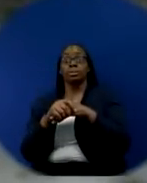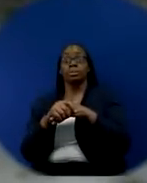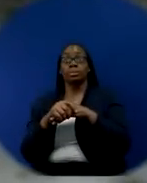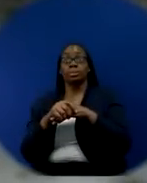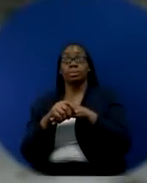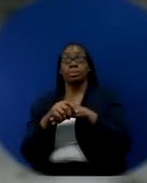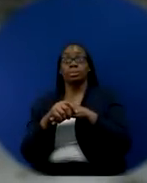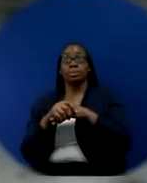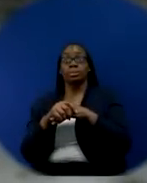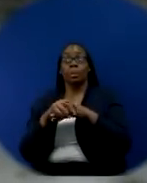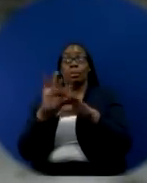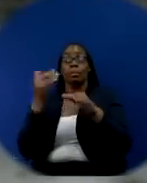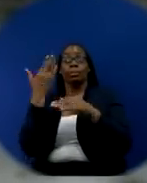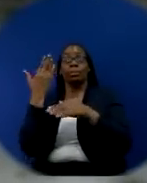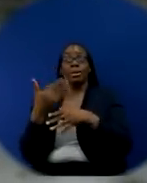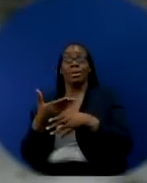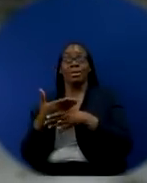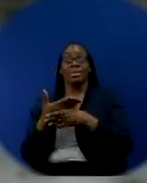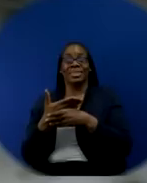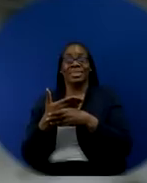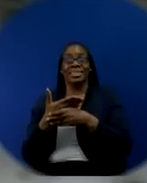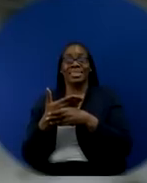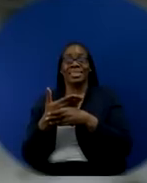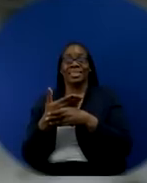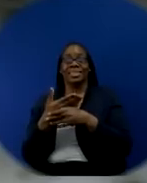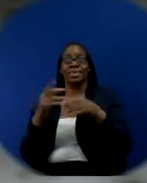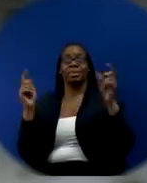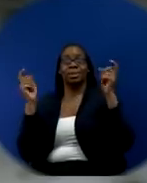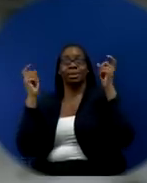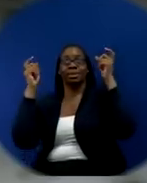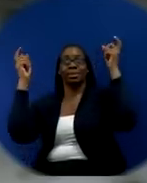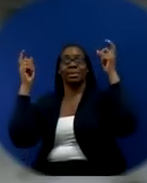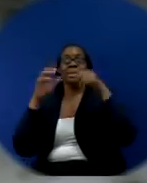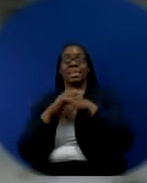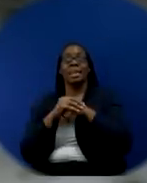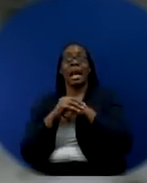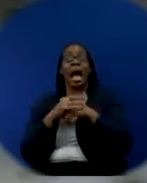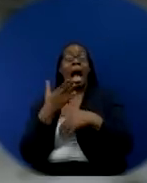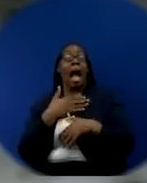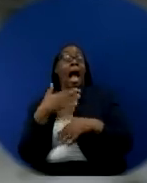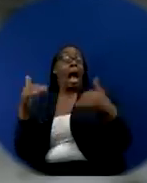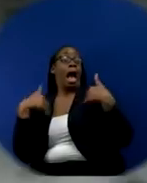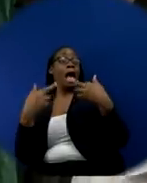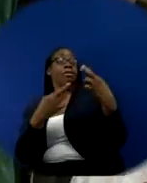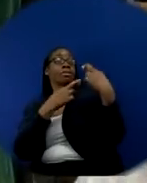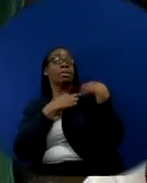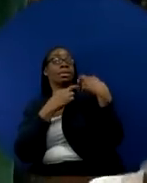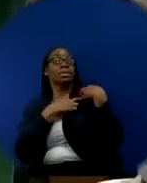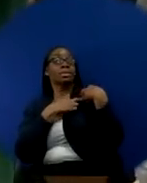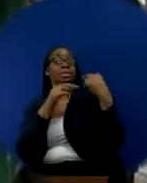there anybody in here who can help me celebrate? I got a relationship with the Lord.